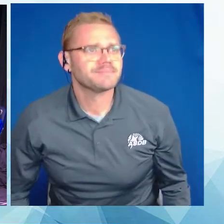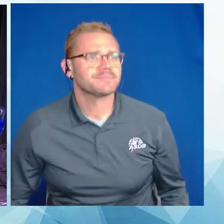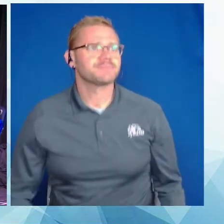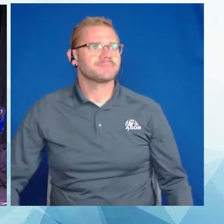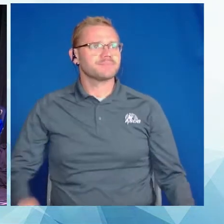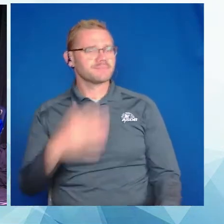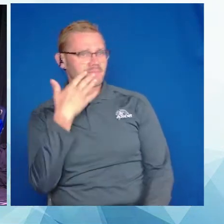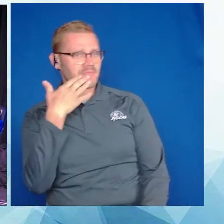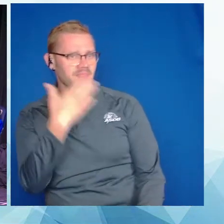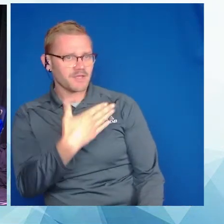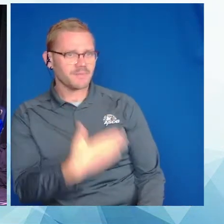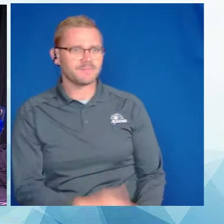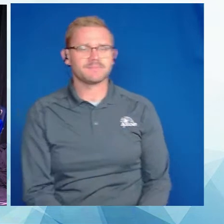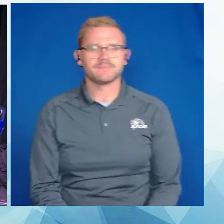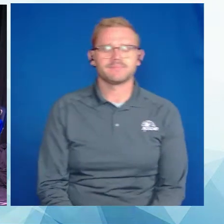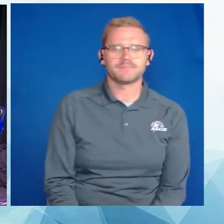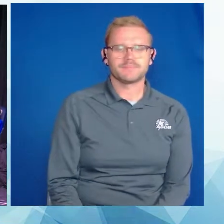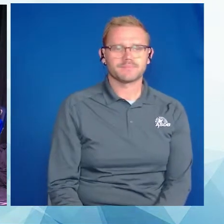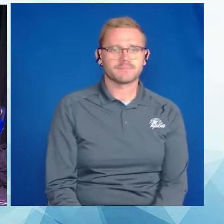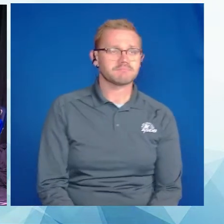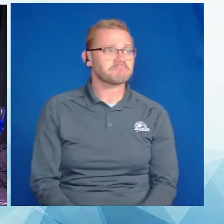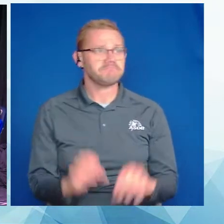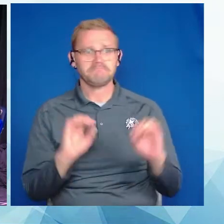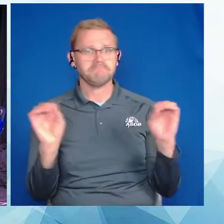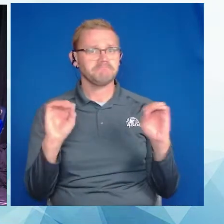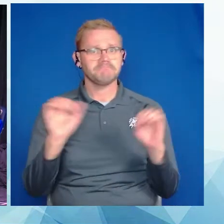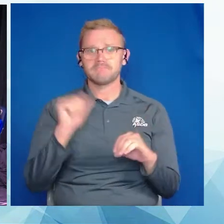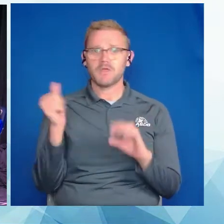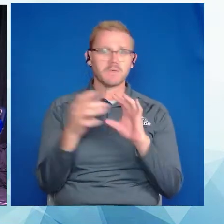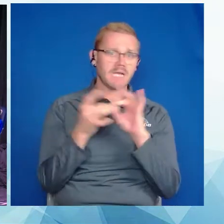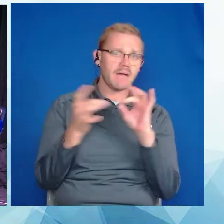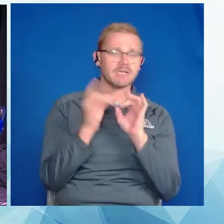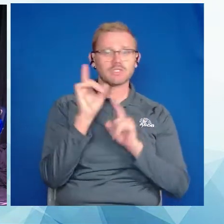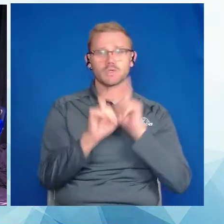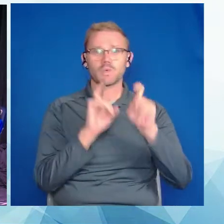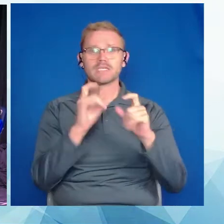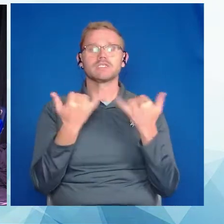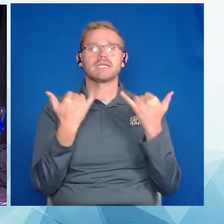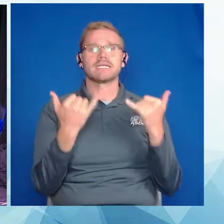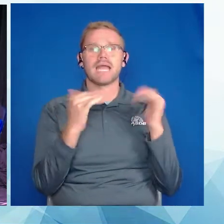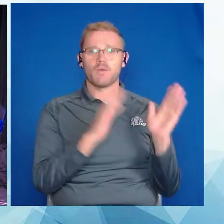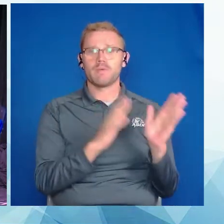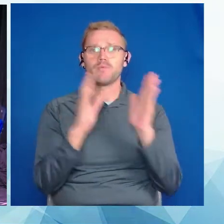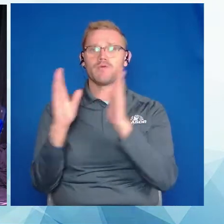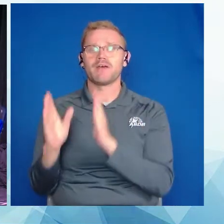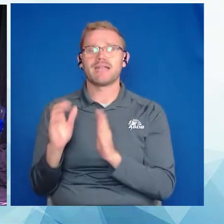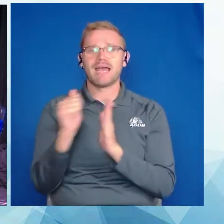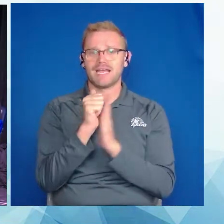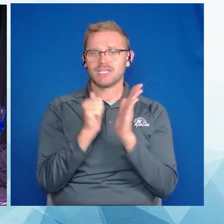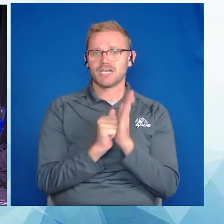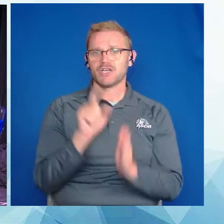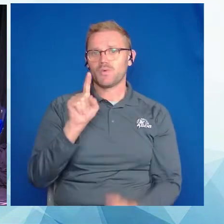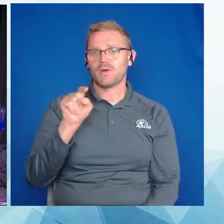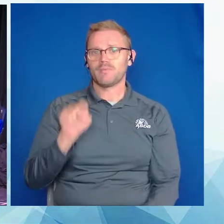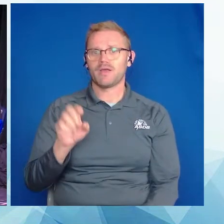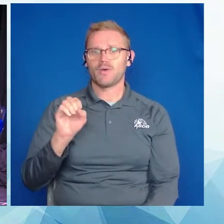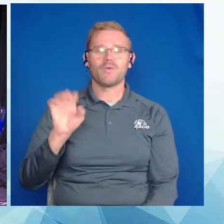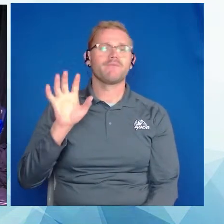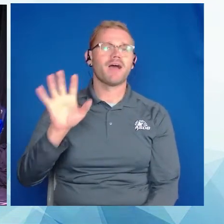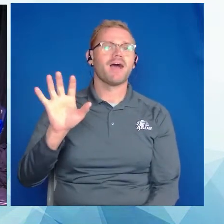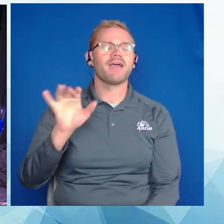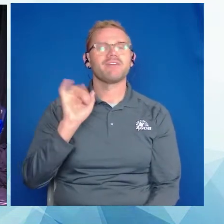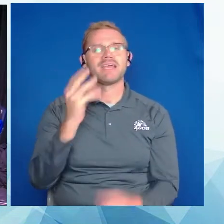Thank you. Okay, seeing no other comments or questions, we'll move on to agenda item